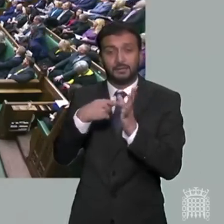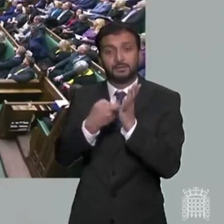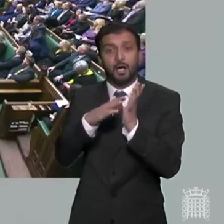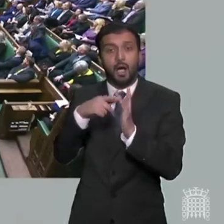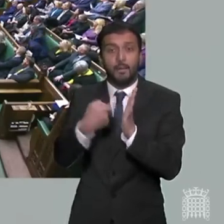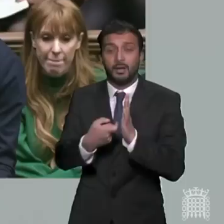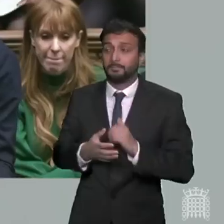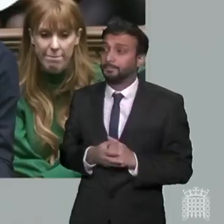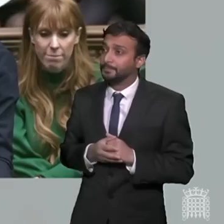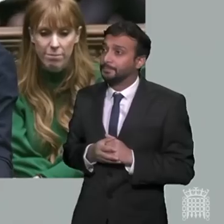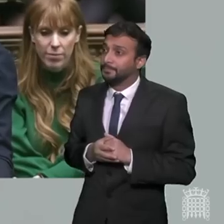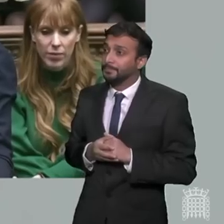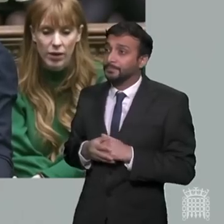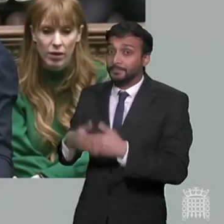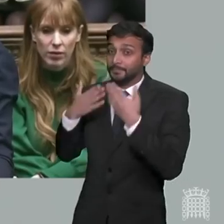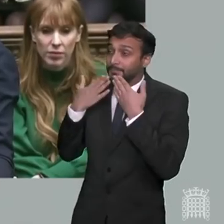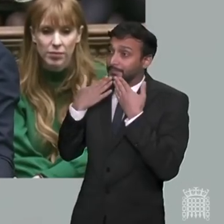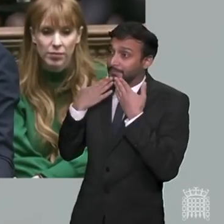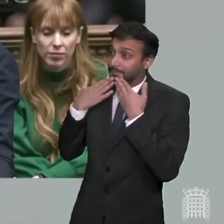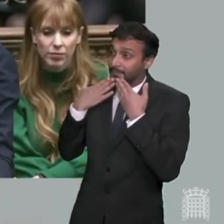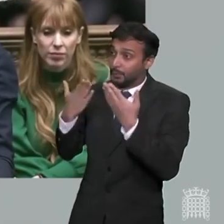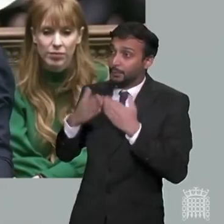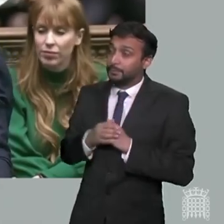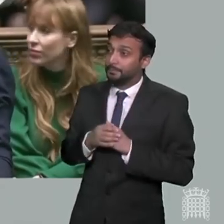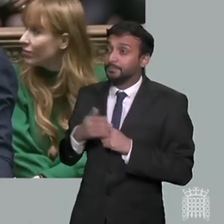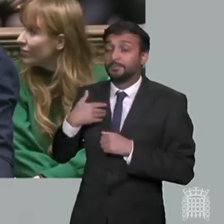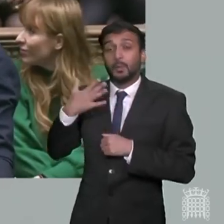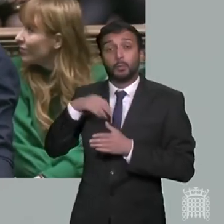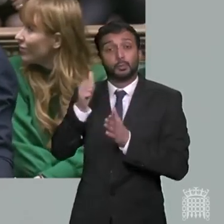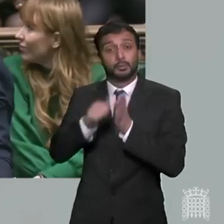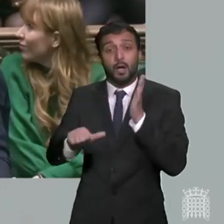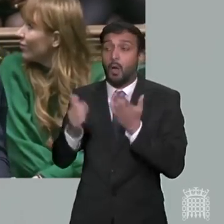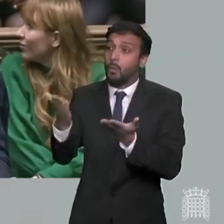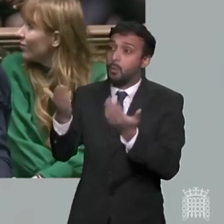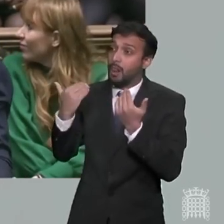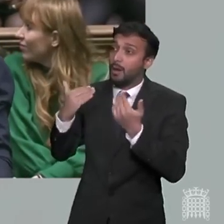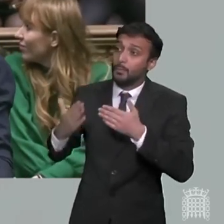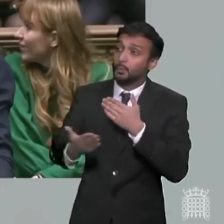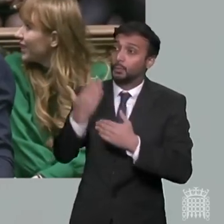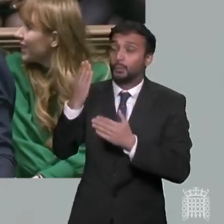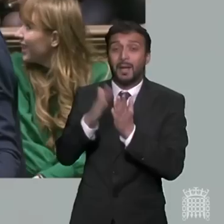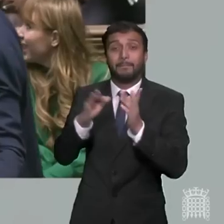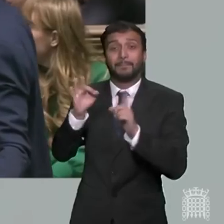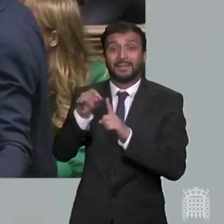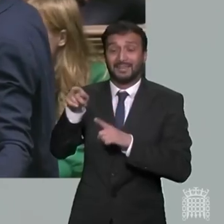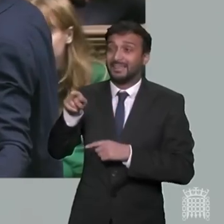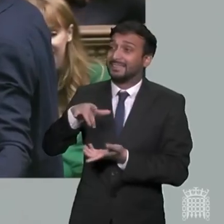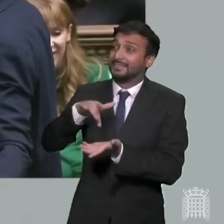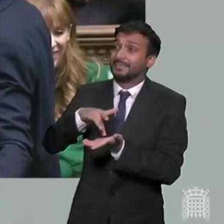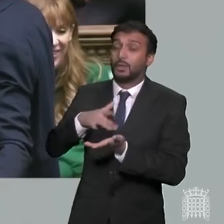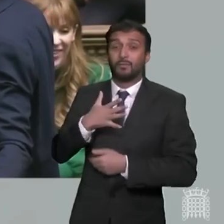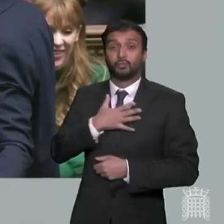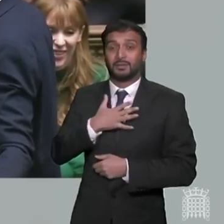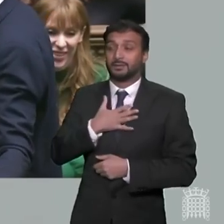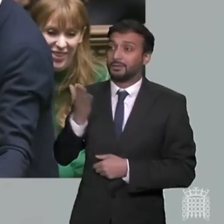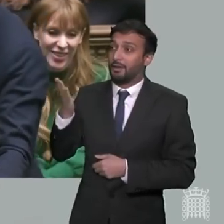Thank you, Mr Speaker. Can I start by welcoming the new Member of Parliament for the City of Chester to her place in this